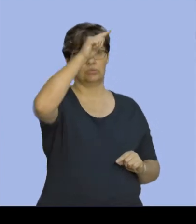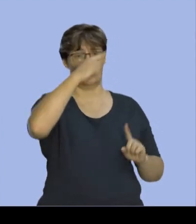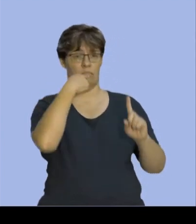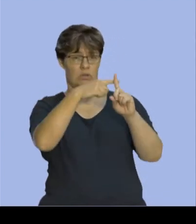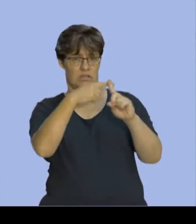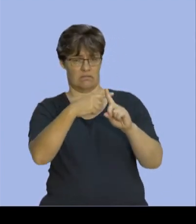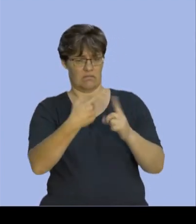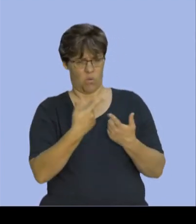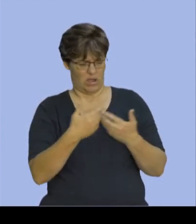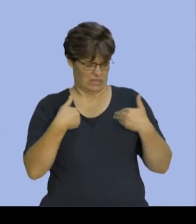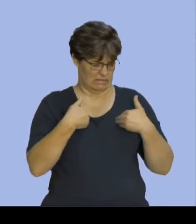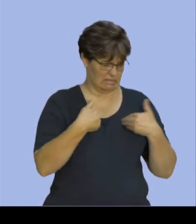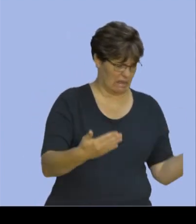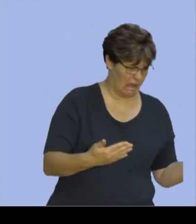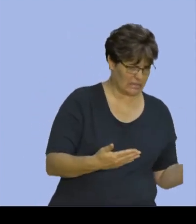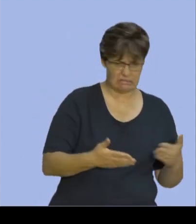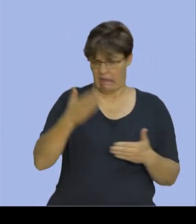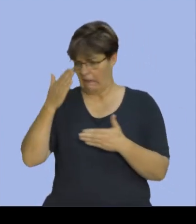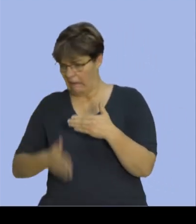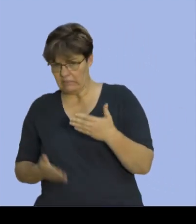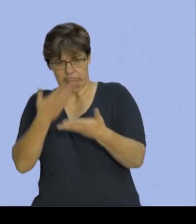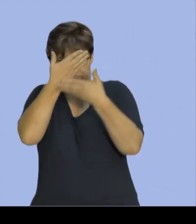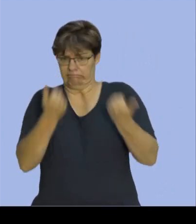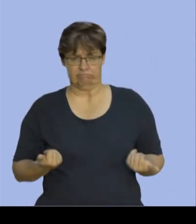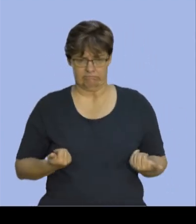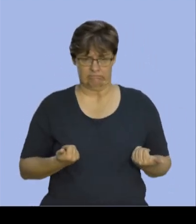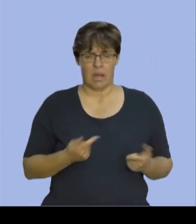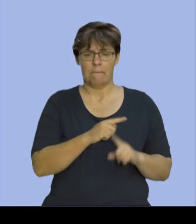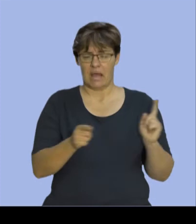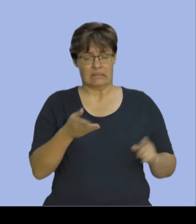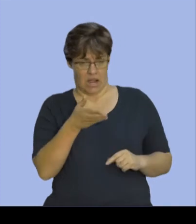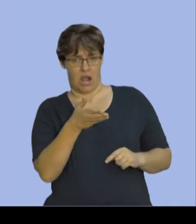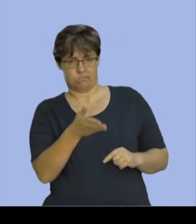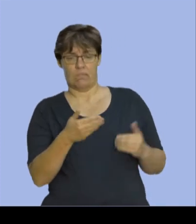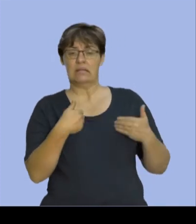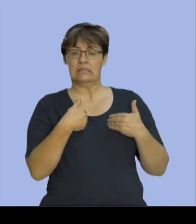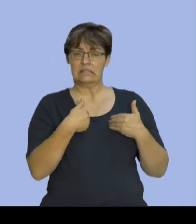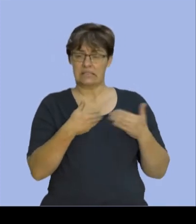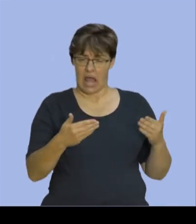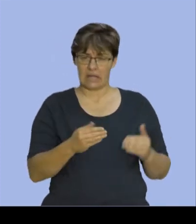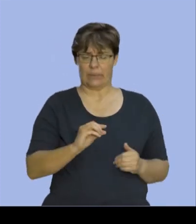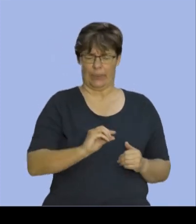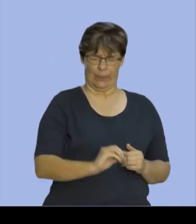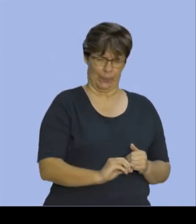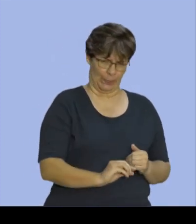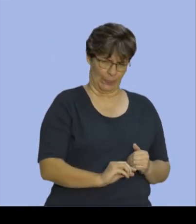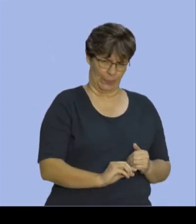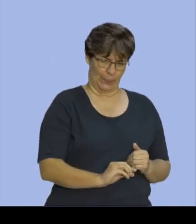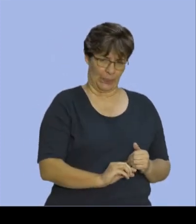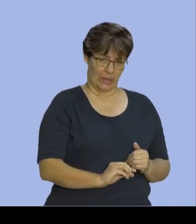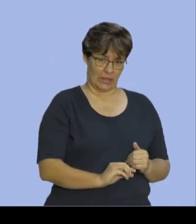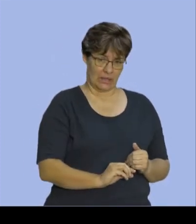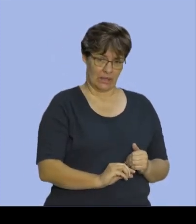to positive infinity, because we don't really know where it starts, we don't know where it ends, but we just know that it starts from